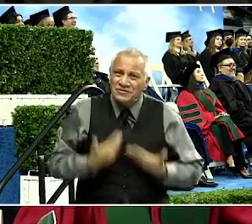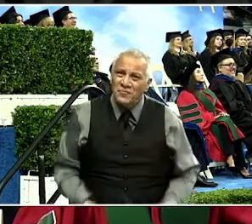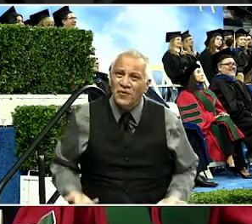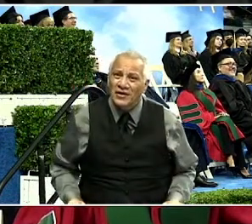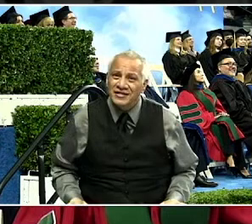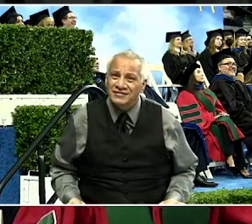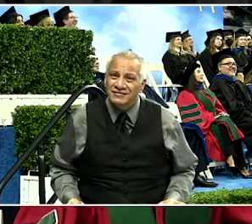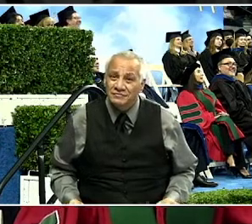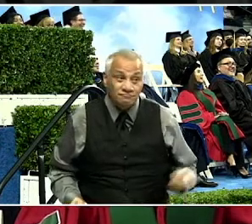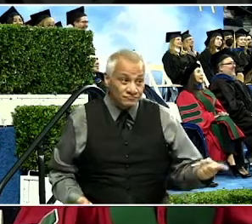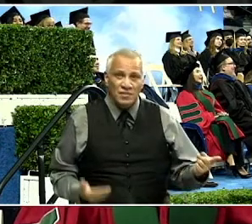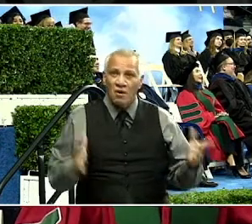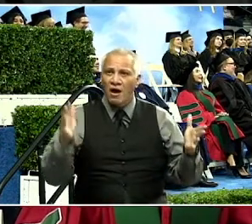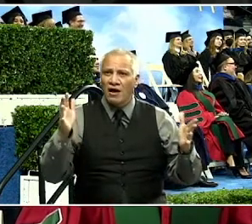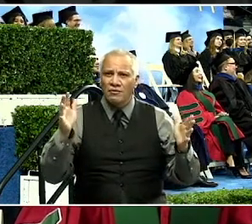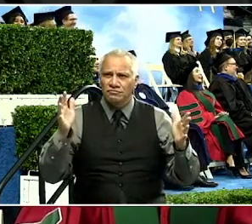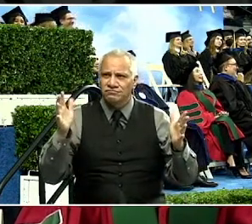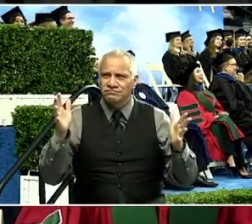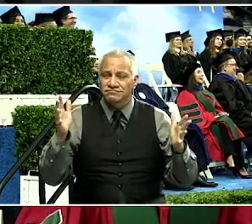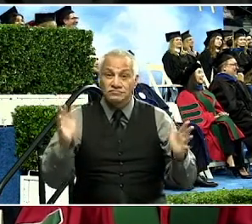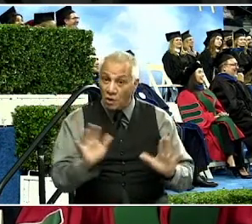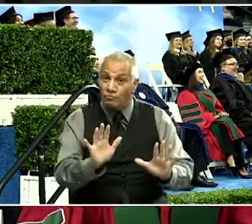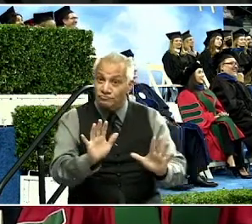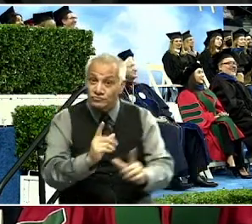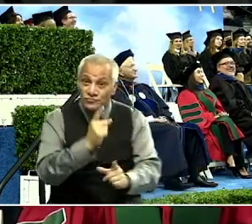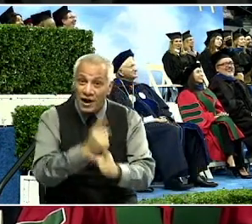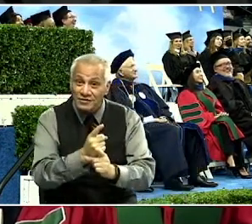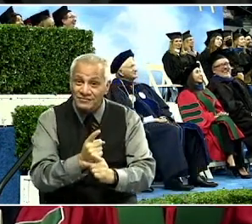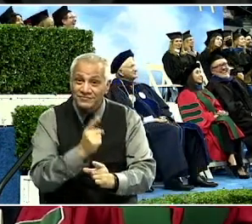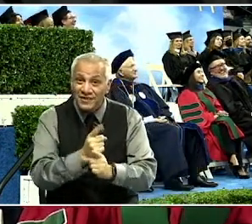That's right, you know this.